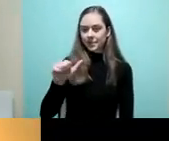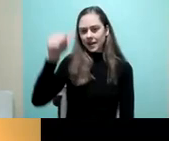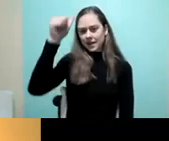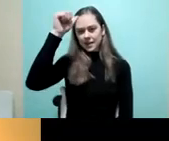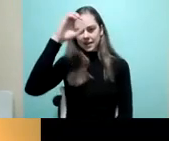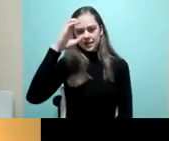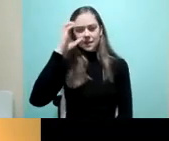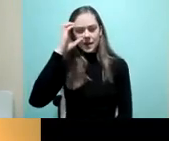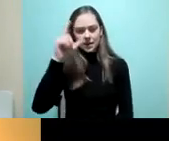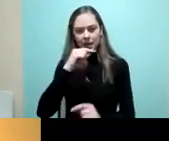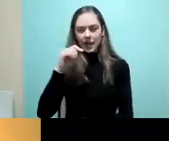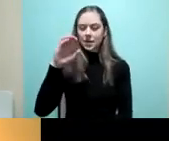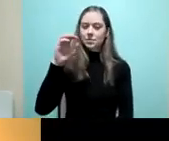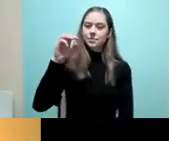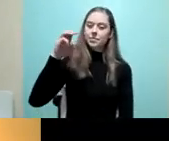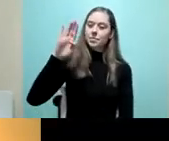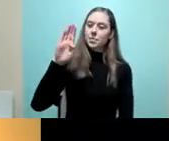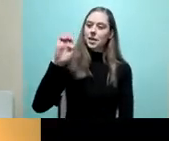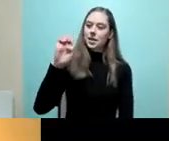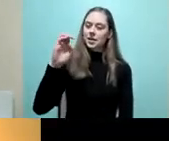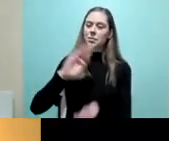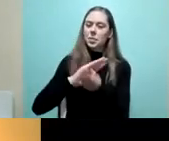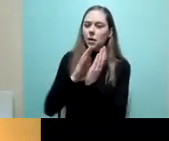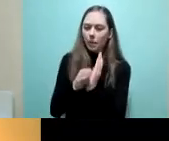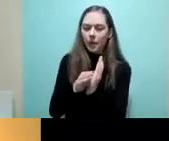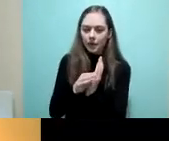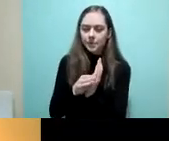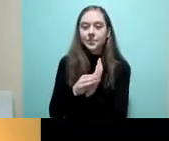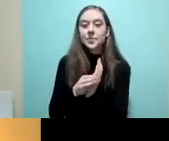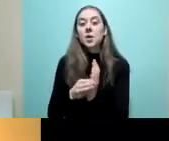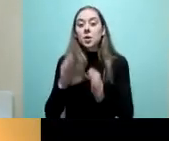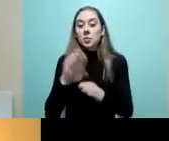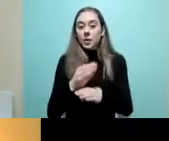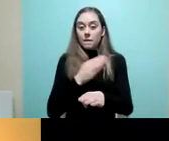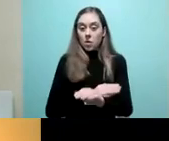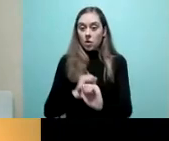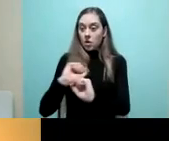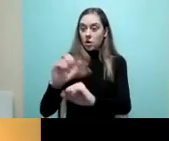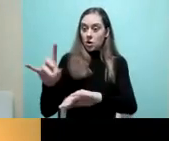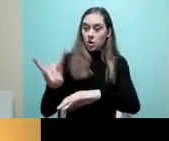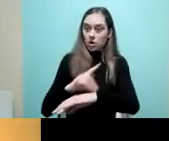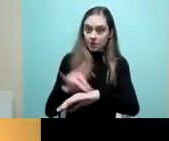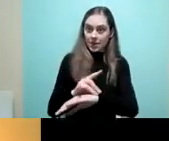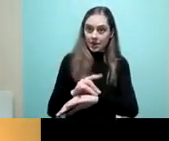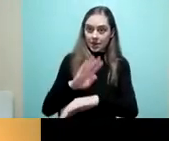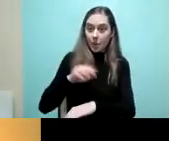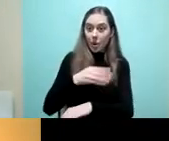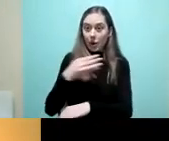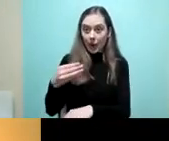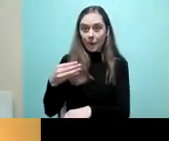career, her husband's career, I think it was just before he became president of the United States.